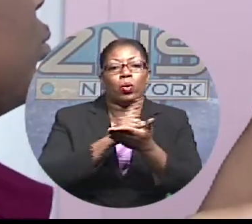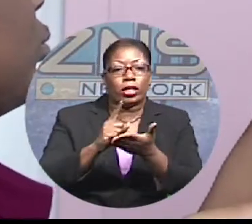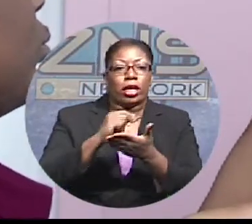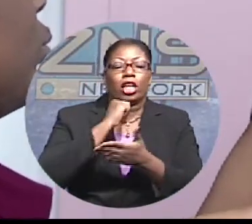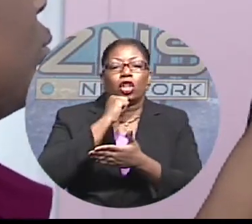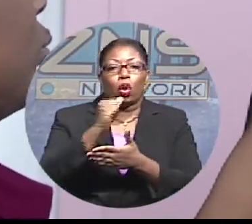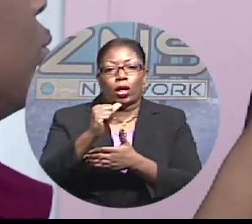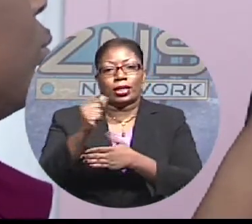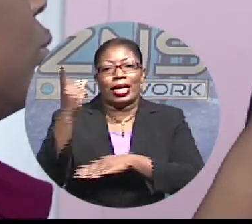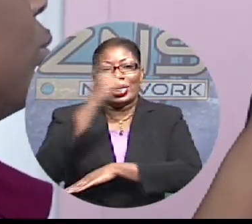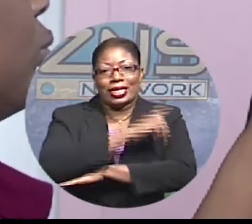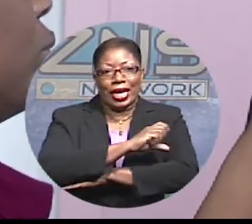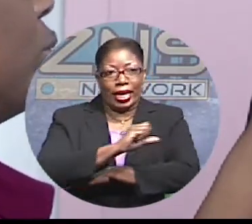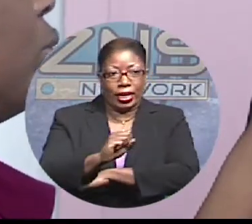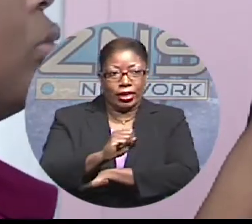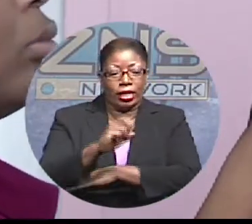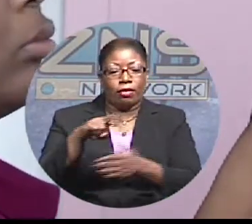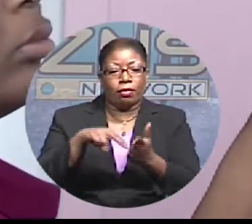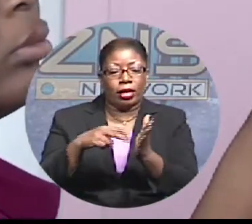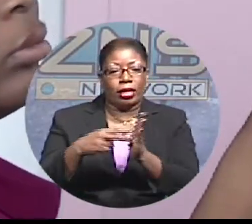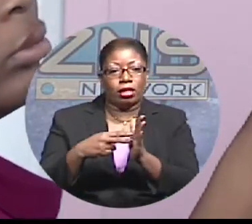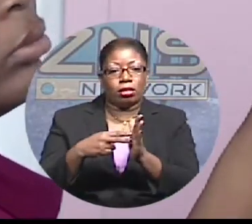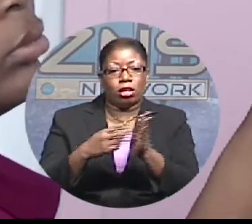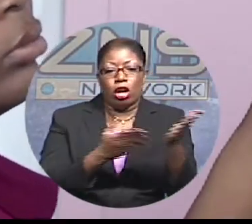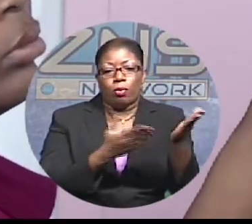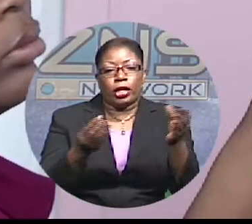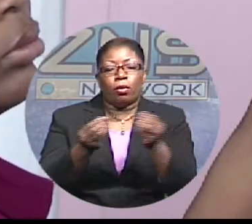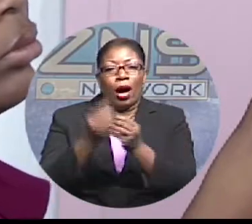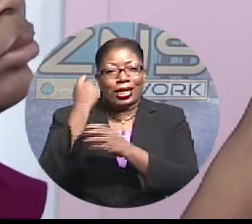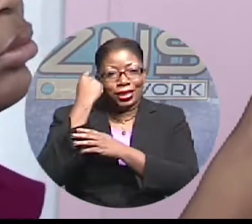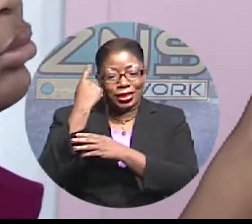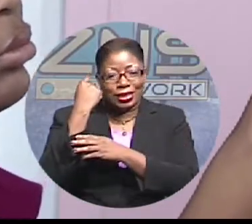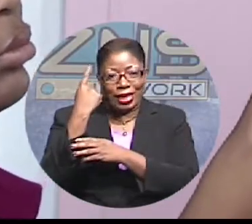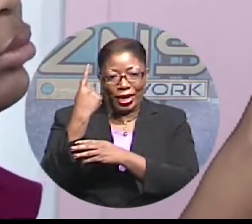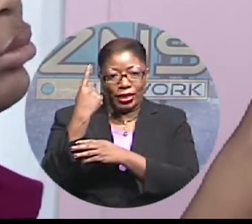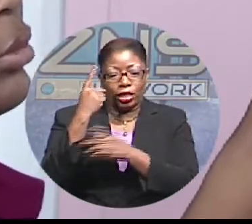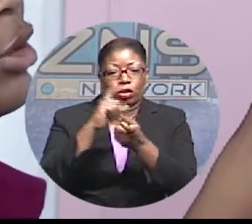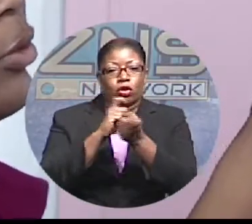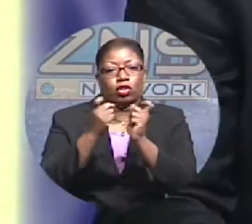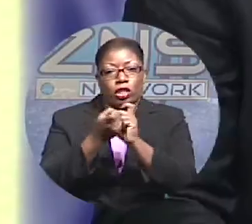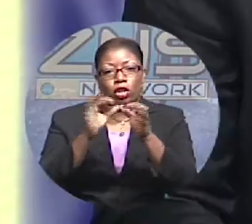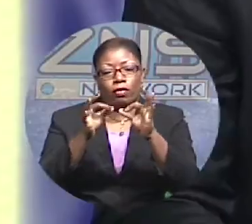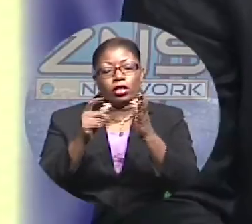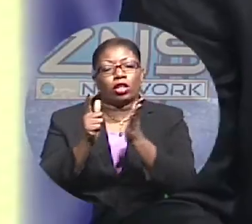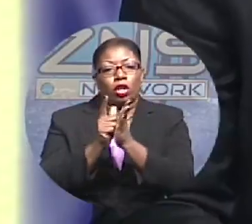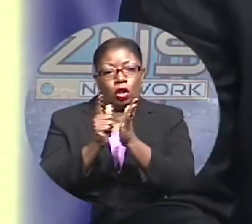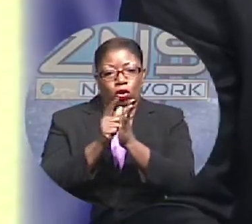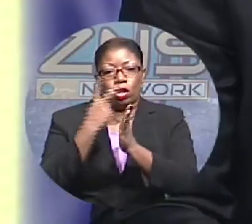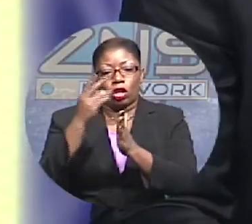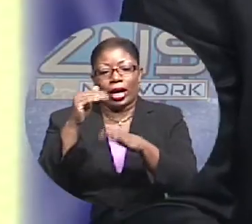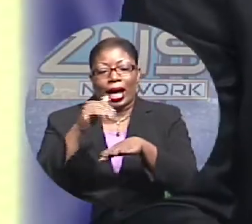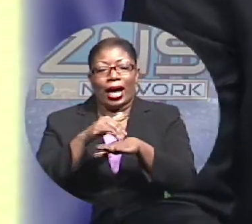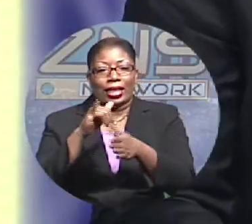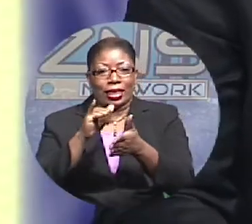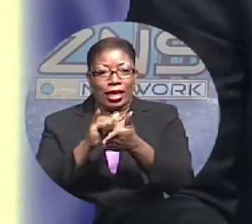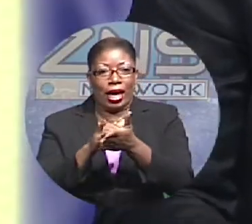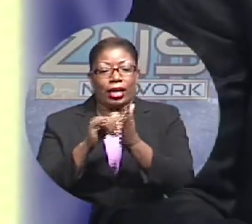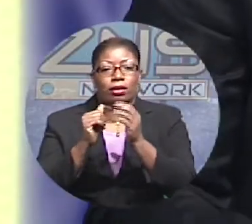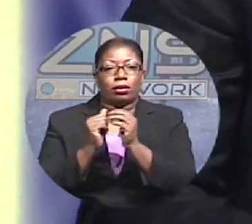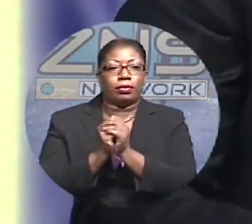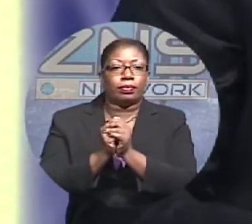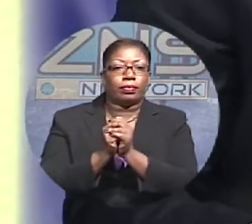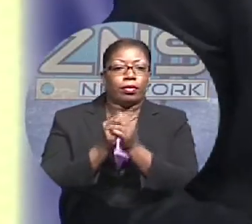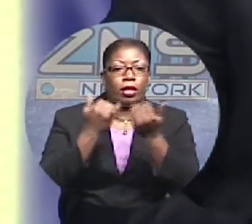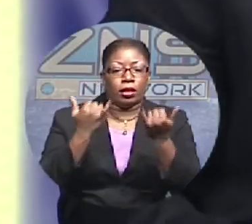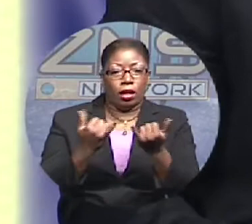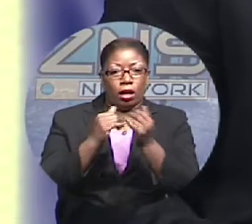days. And so if it means bringing clarity and amending the laws, then we may have to look at that. Vice President of the Senate, the Honorable